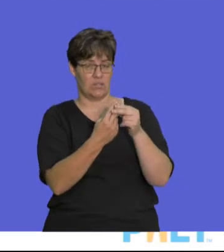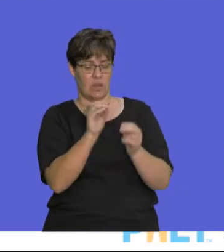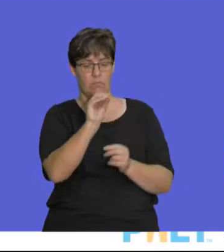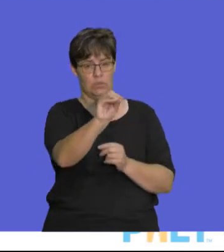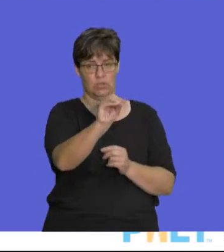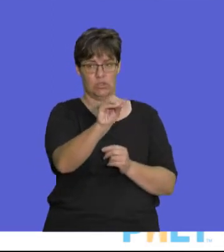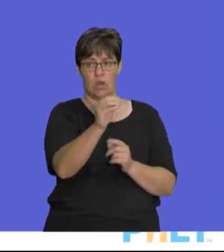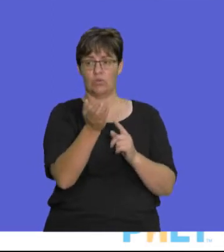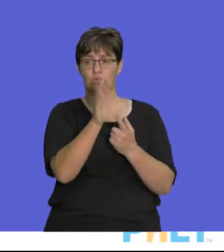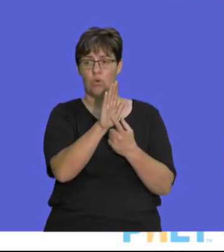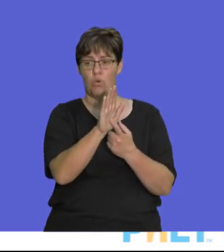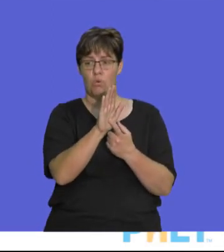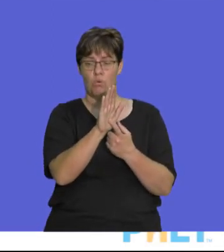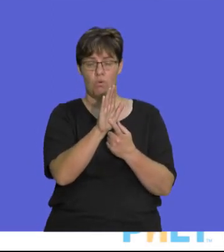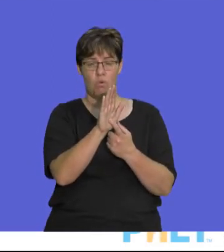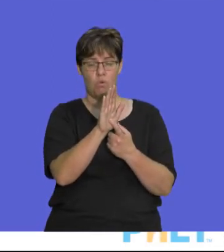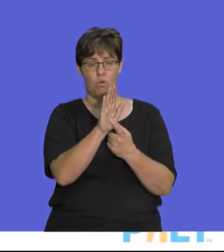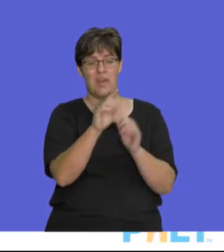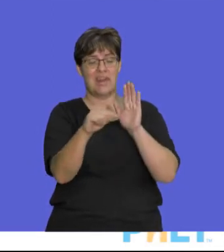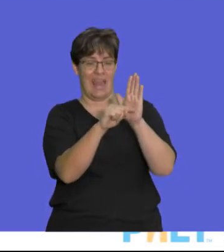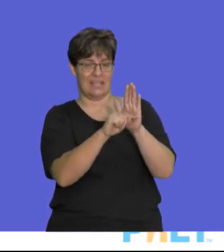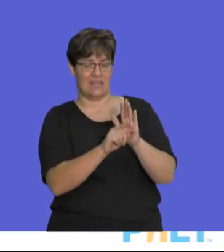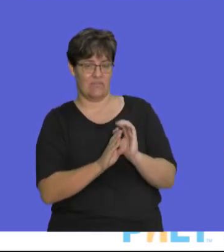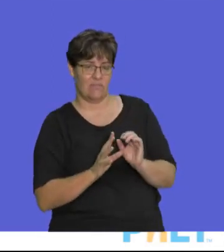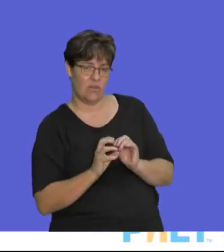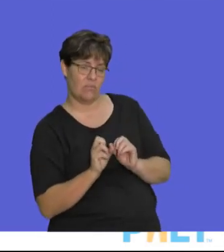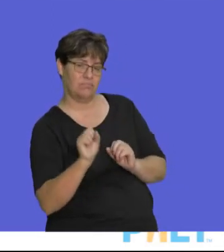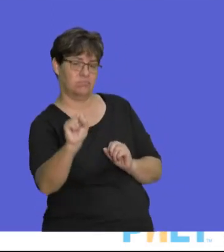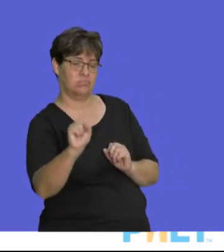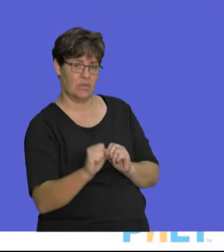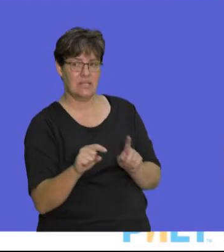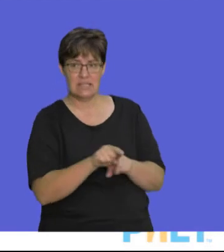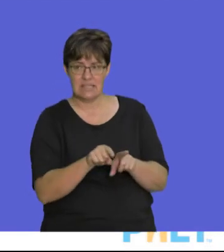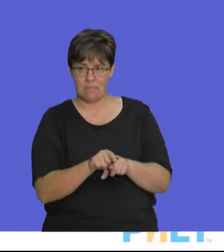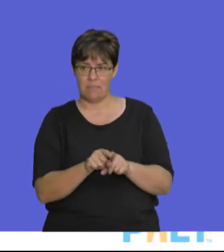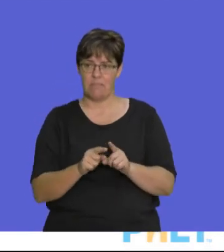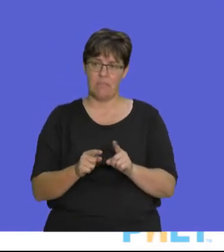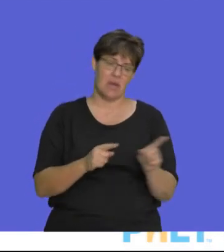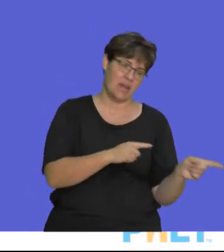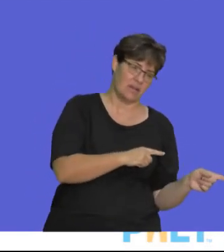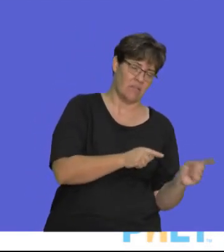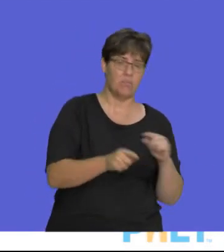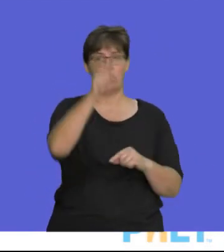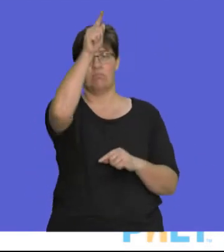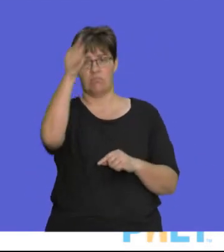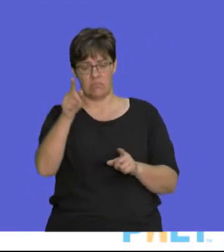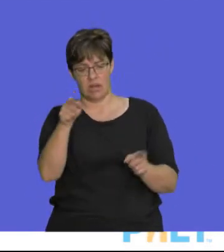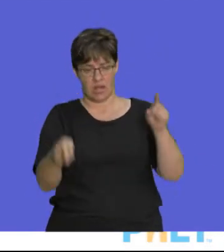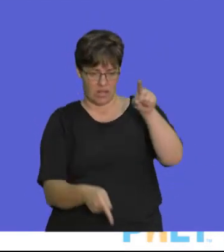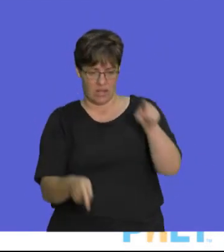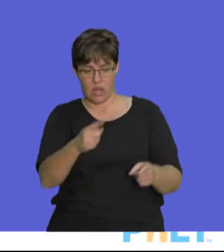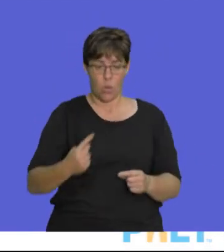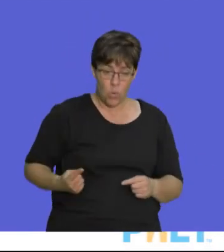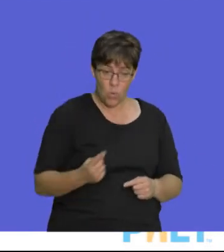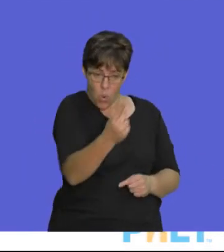the negative, okay? Even here, it's towards the negative. Wherever you put it, it's towards the negative. That's the direction, okay?